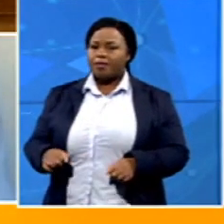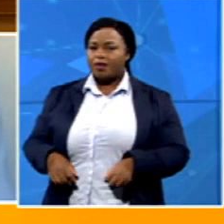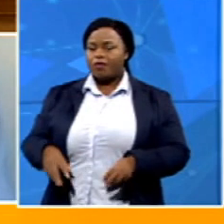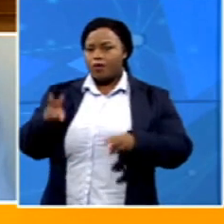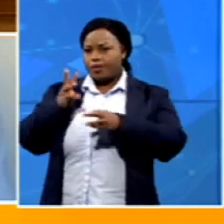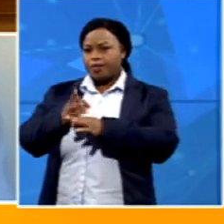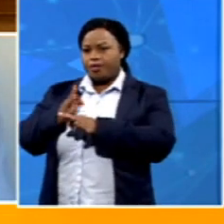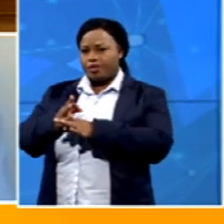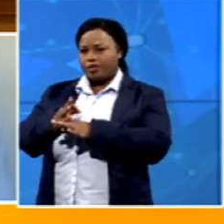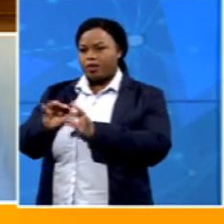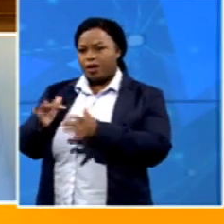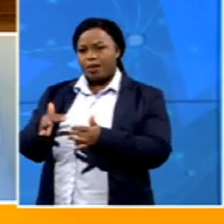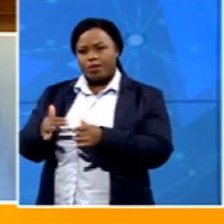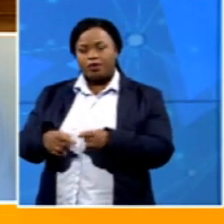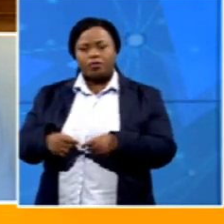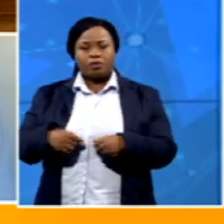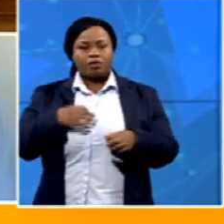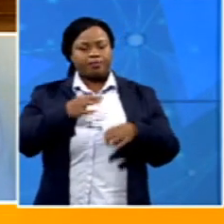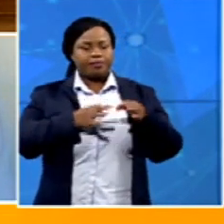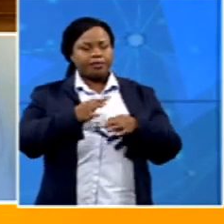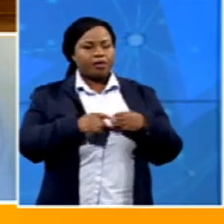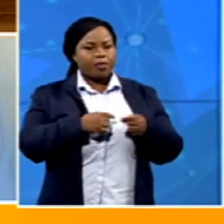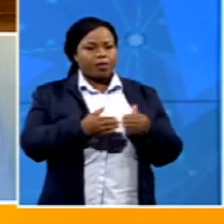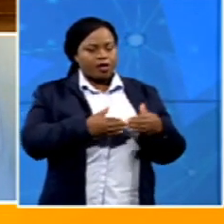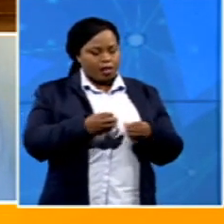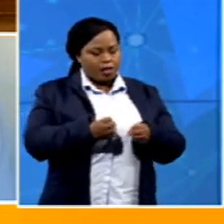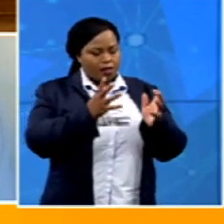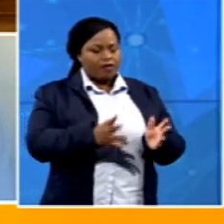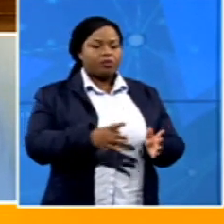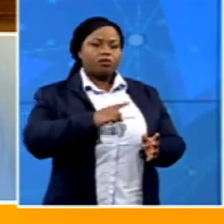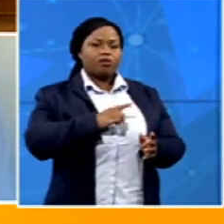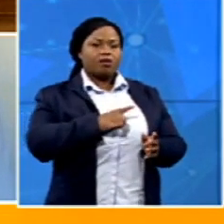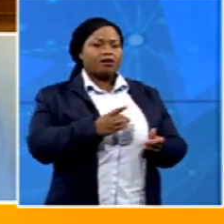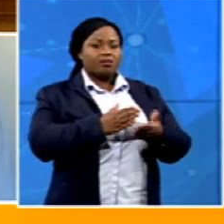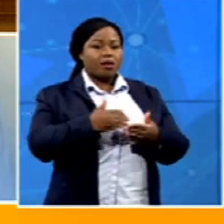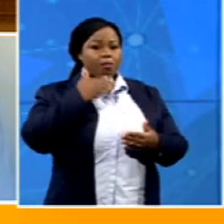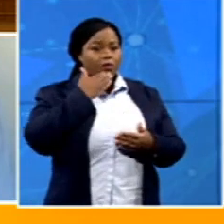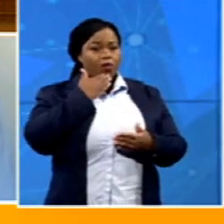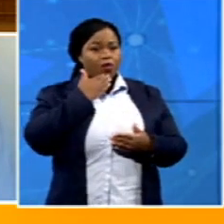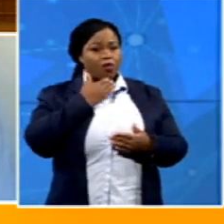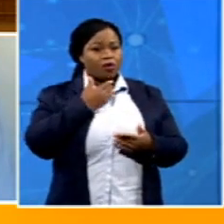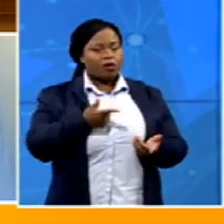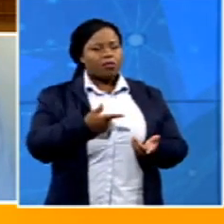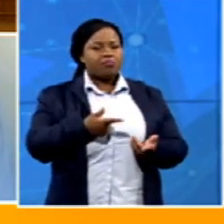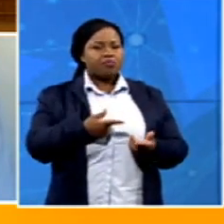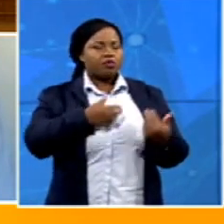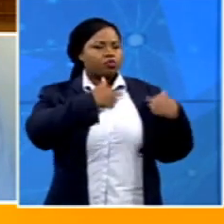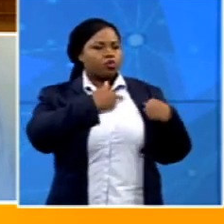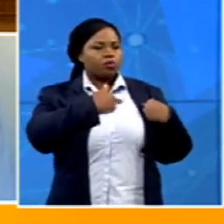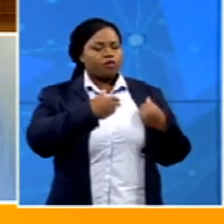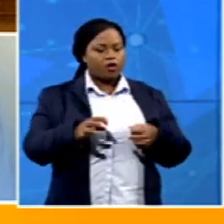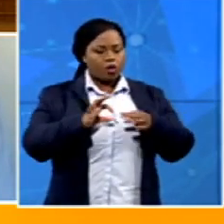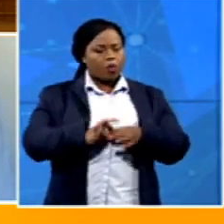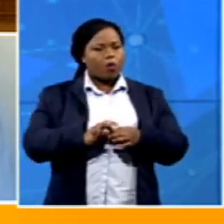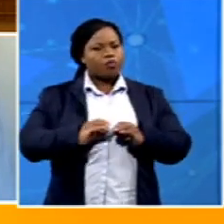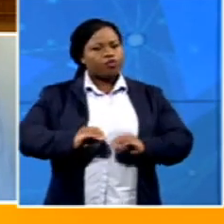their dyslexic children, let's talk about caregivers then, who now have the task of, to homeschool their dyslexic children. Where do they